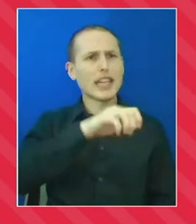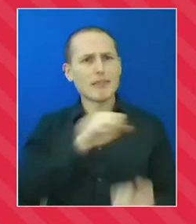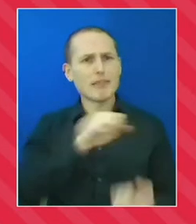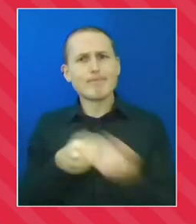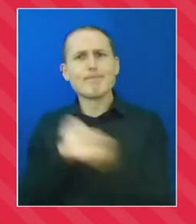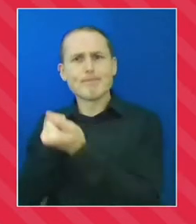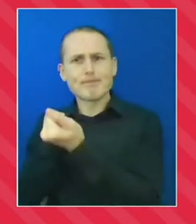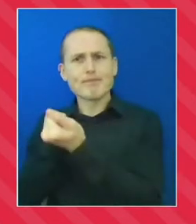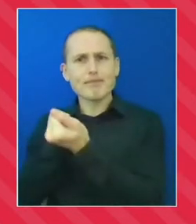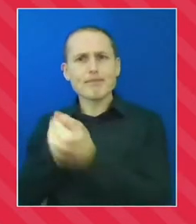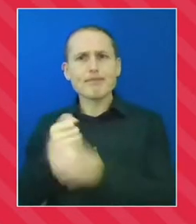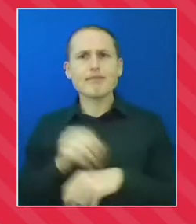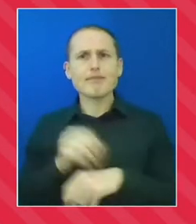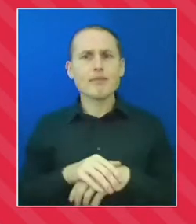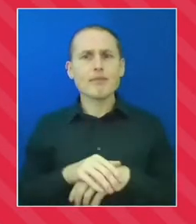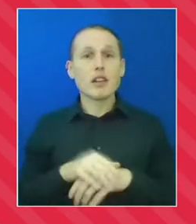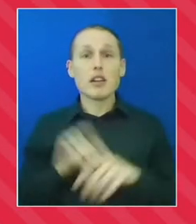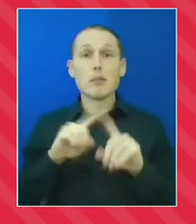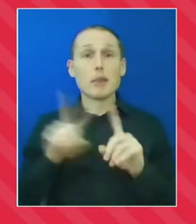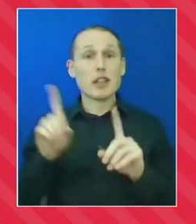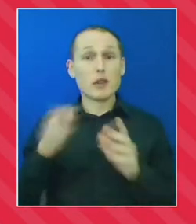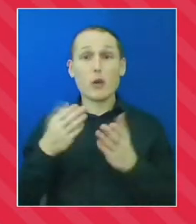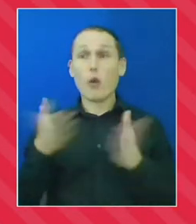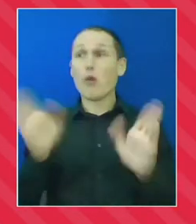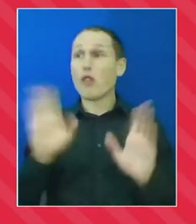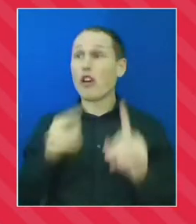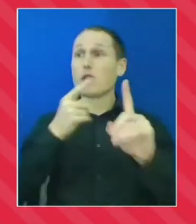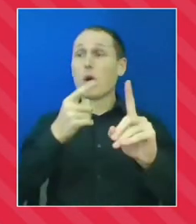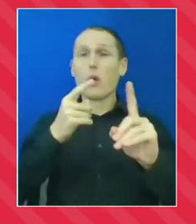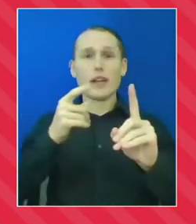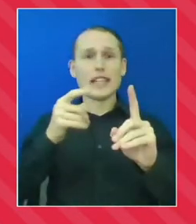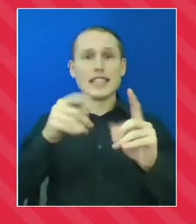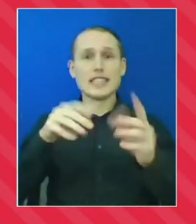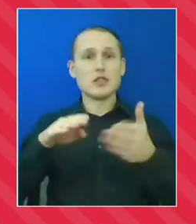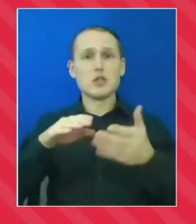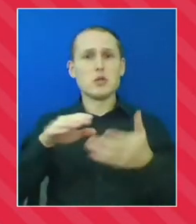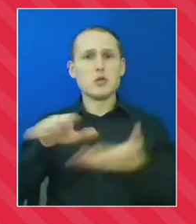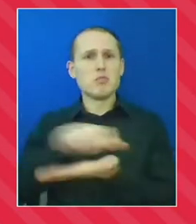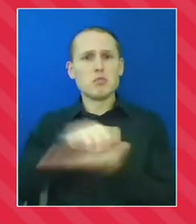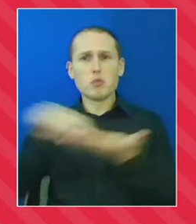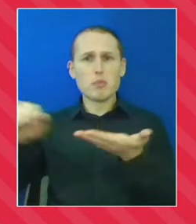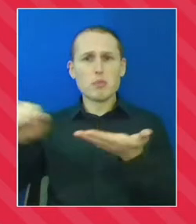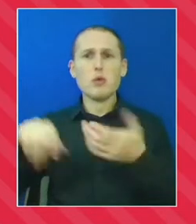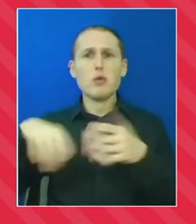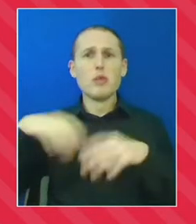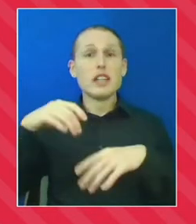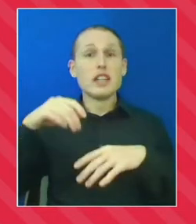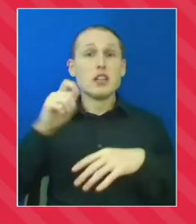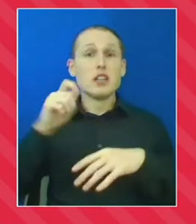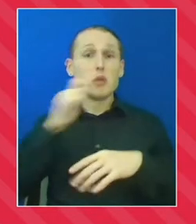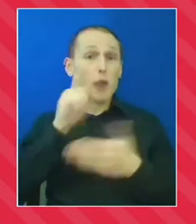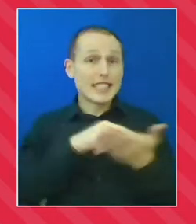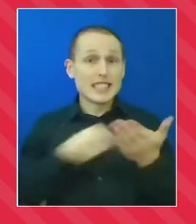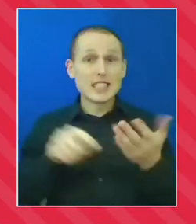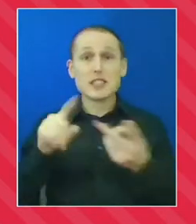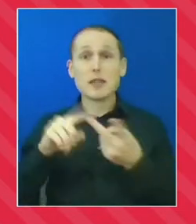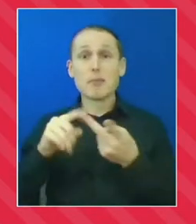really eliminating structural racism, eliminating income equality, and supporting